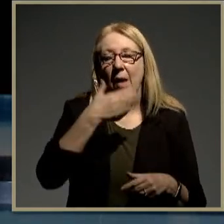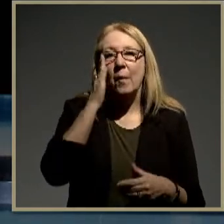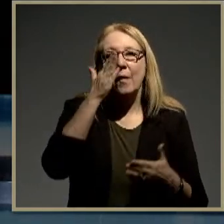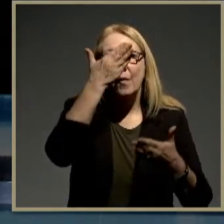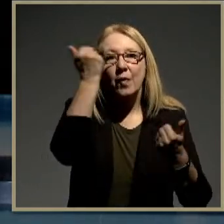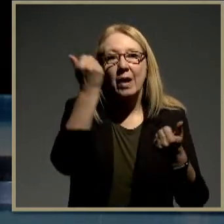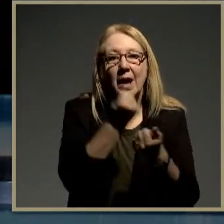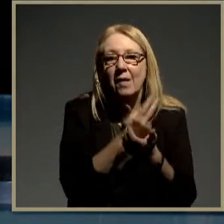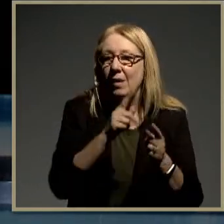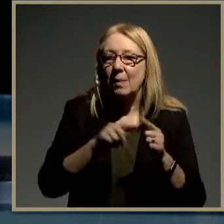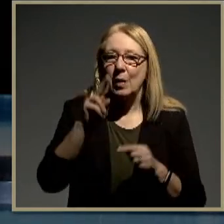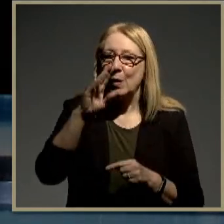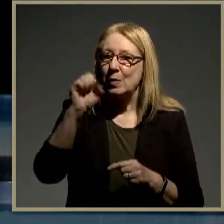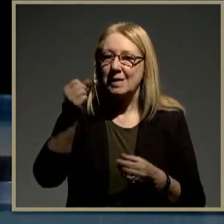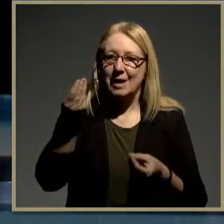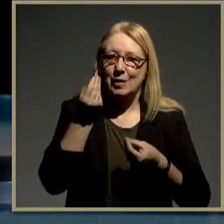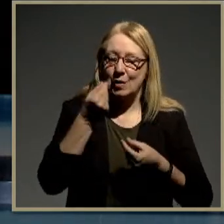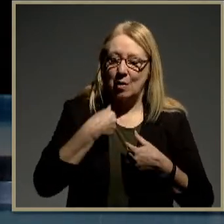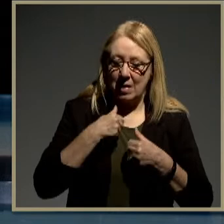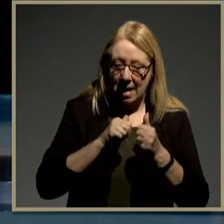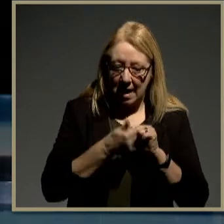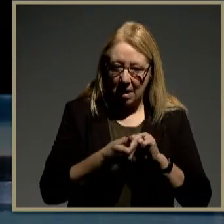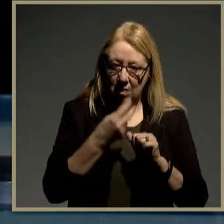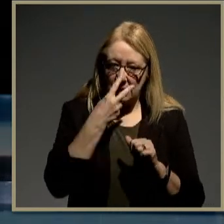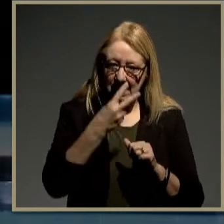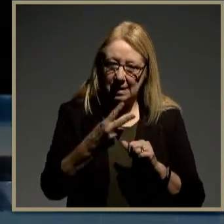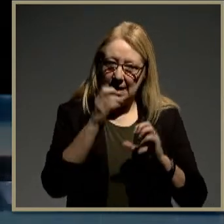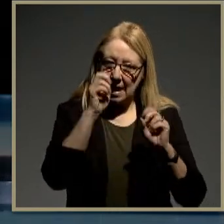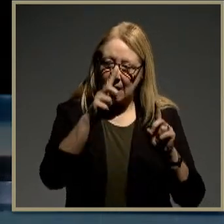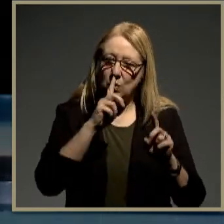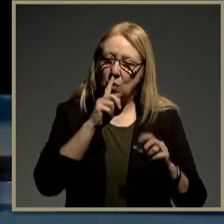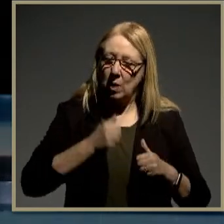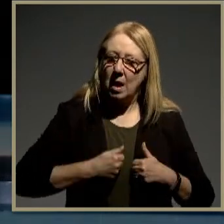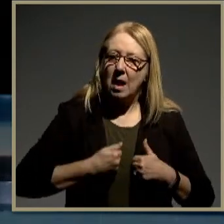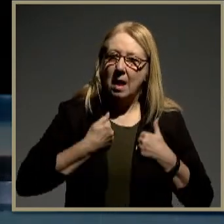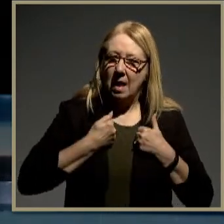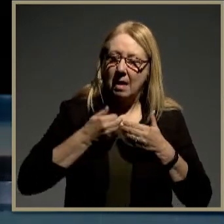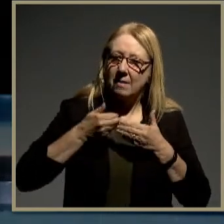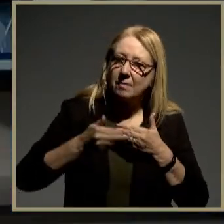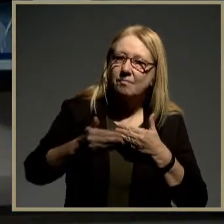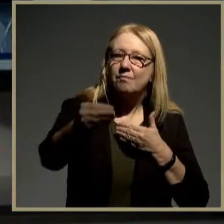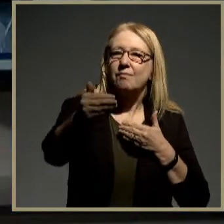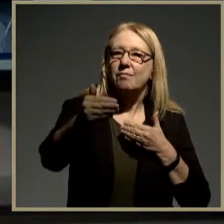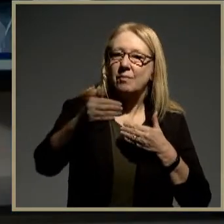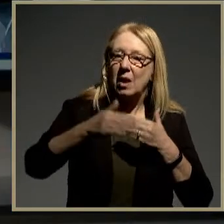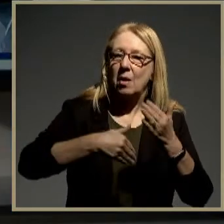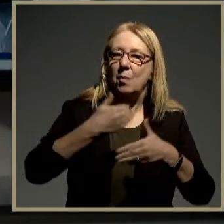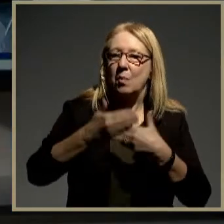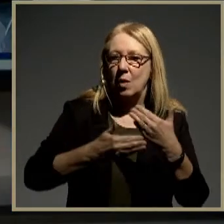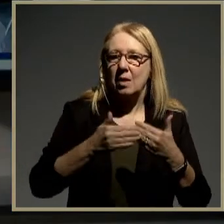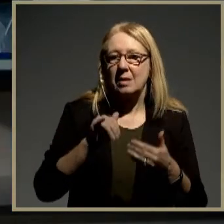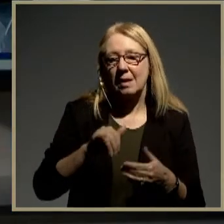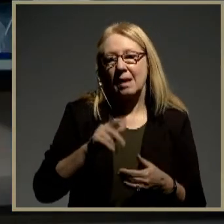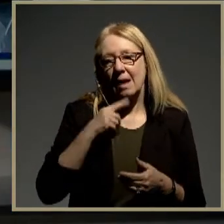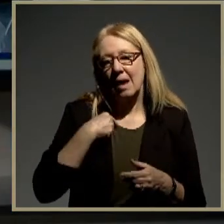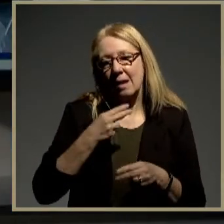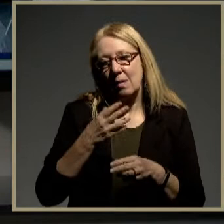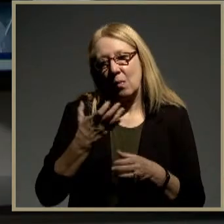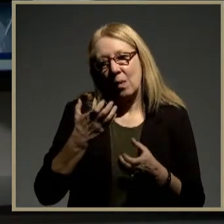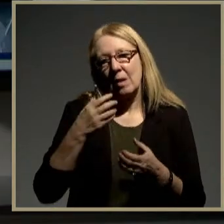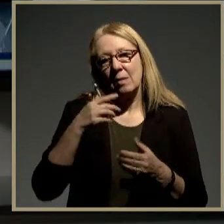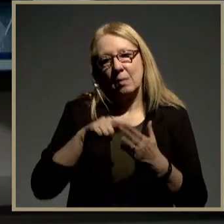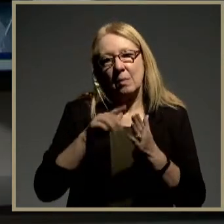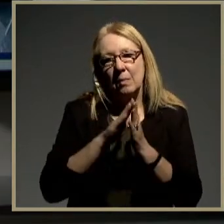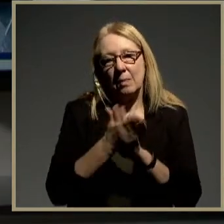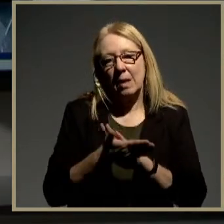everything. But UCCS just taught me how to view education as more of a lifelong process, and that's definitely useful for my future career